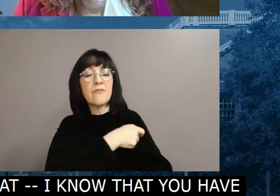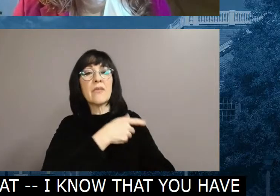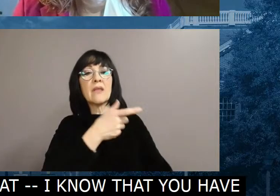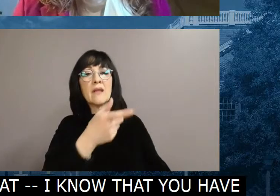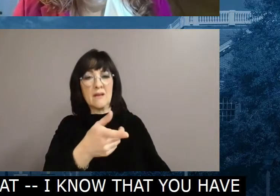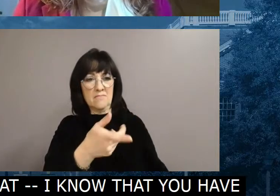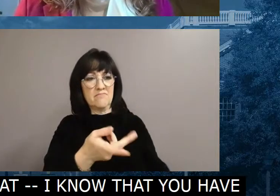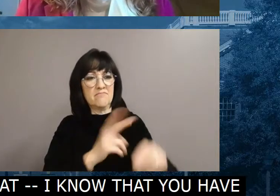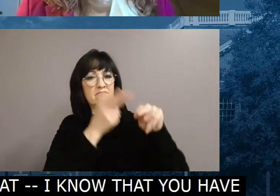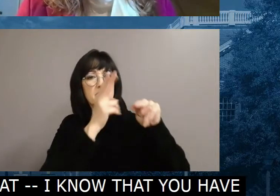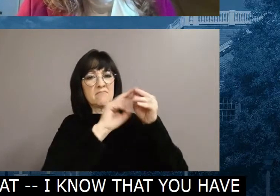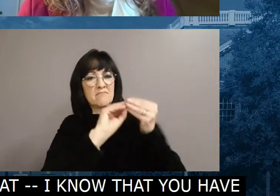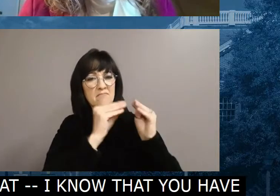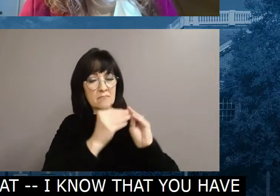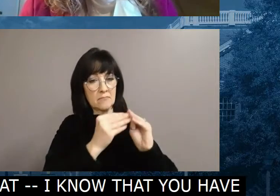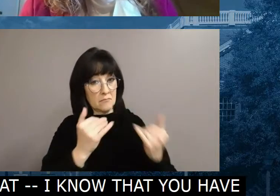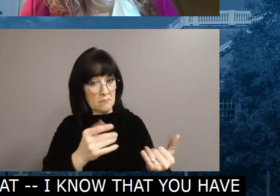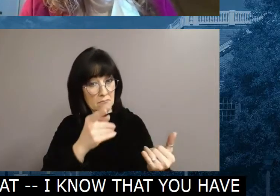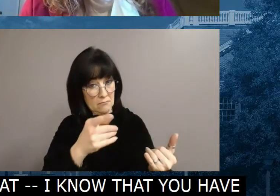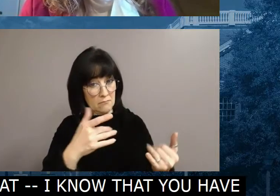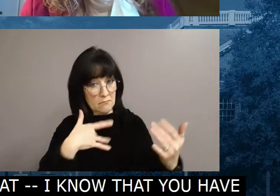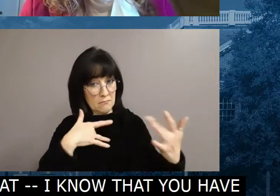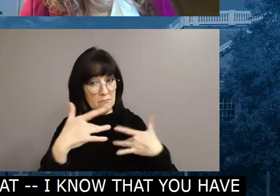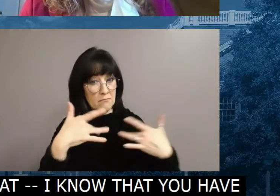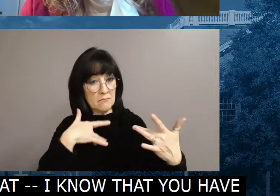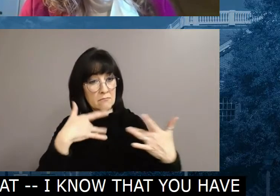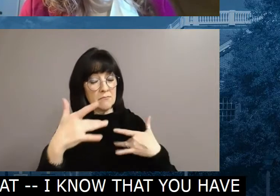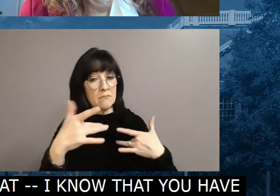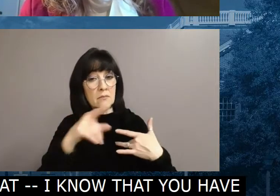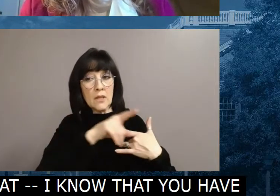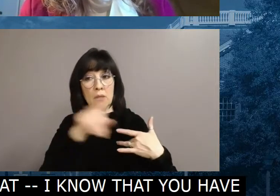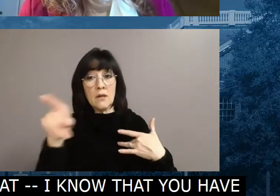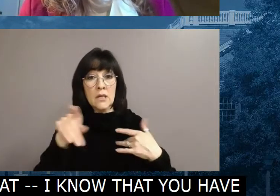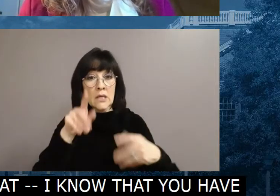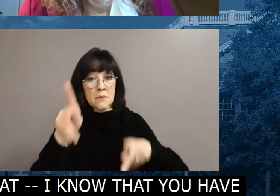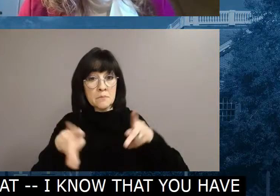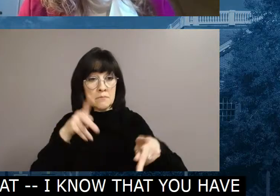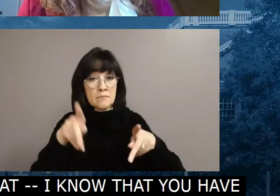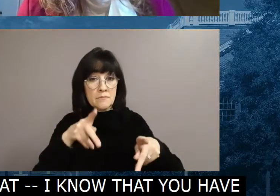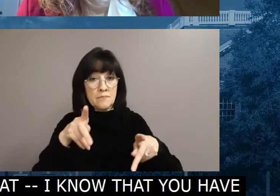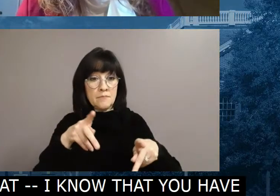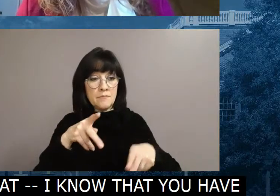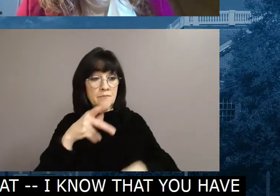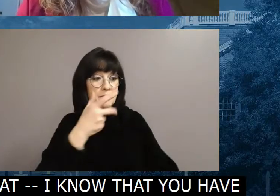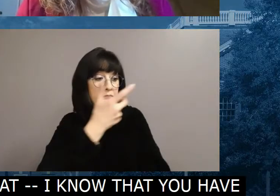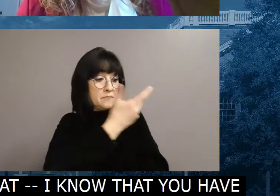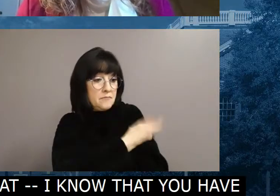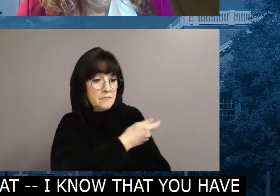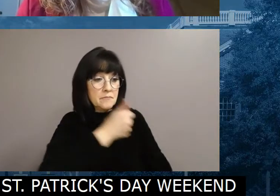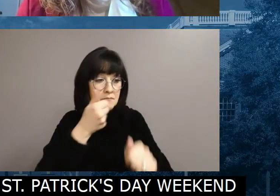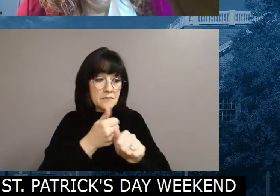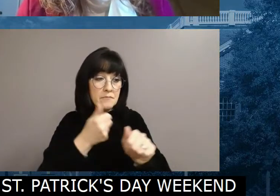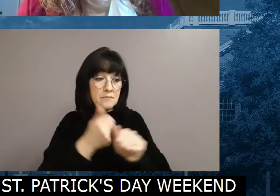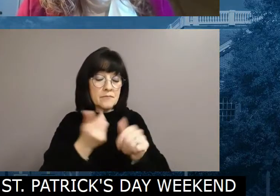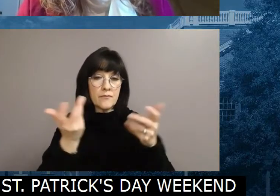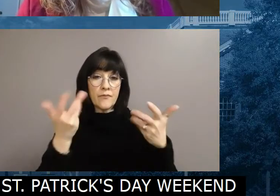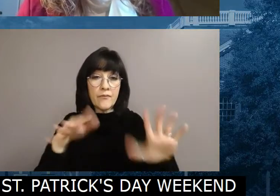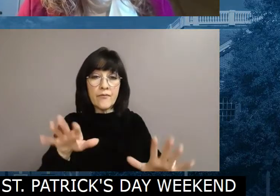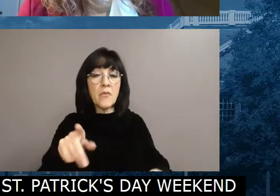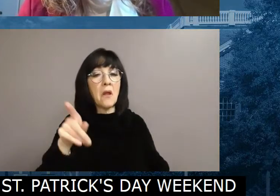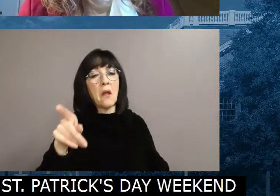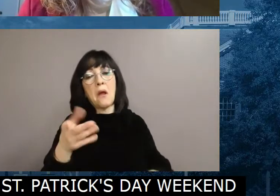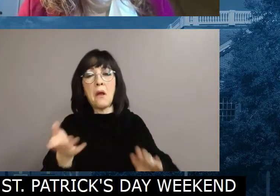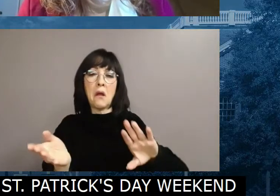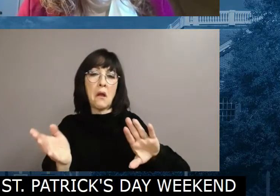any concern about people who are vaccinated maybe letting their guard down too early before they get